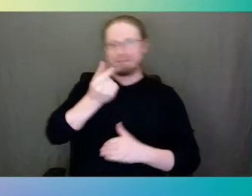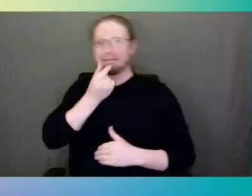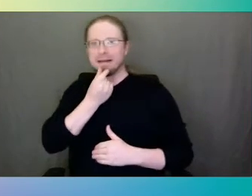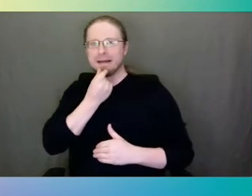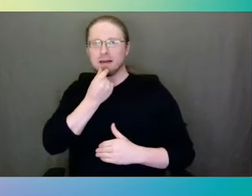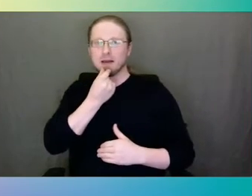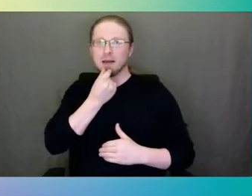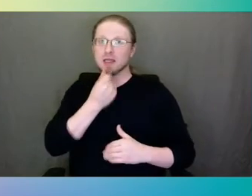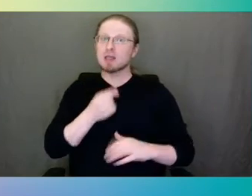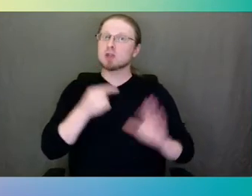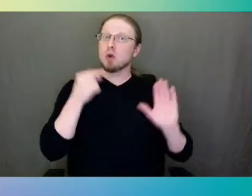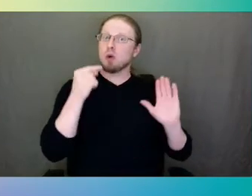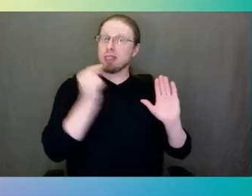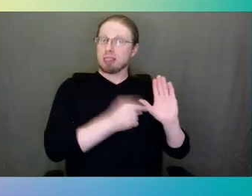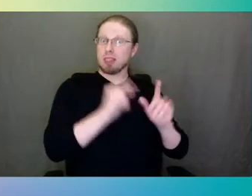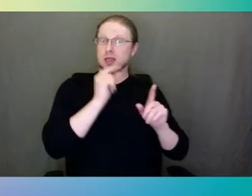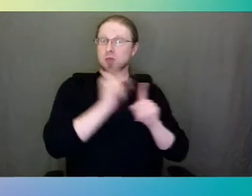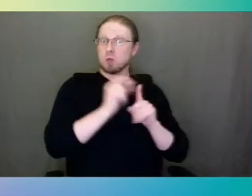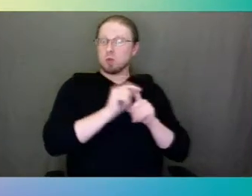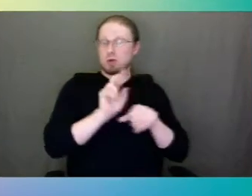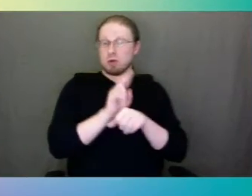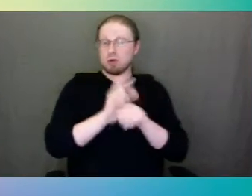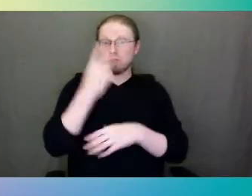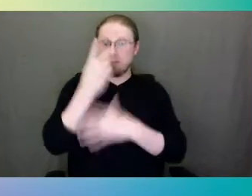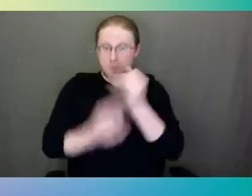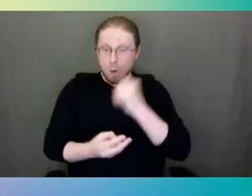ancient times.